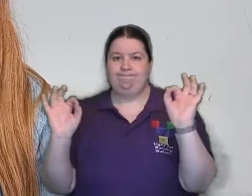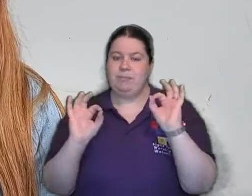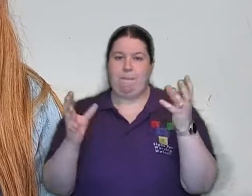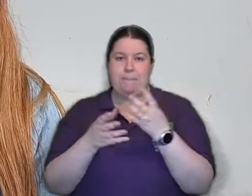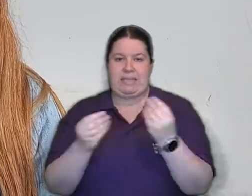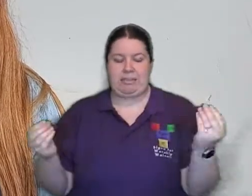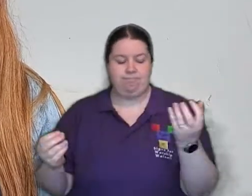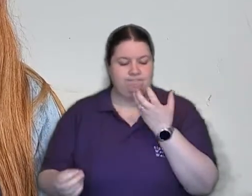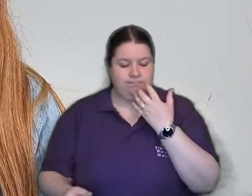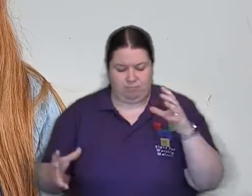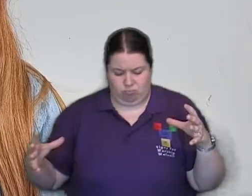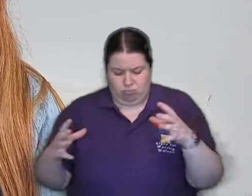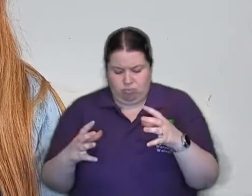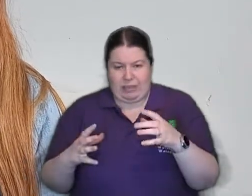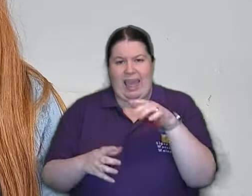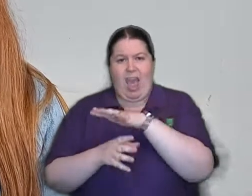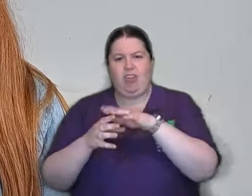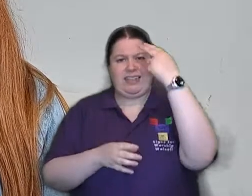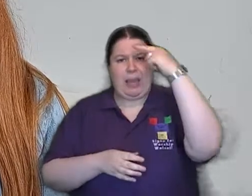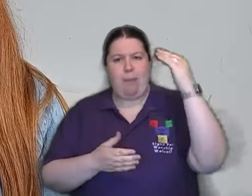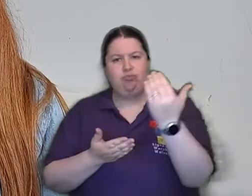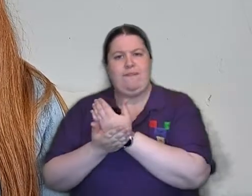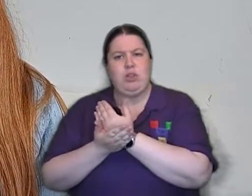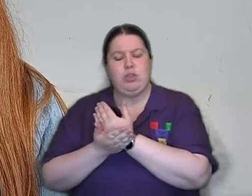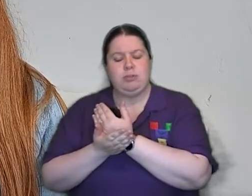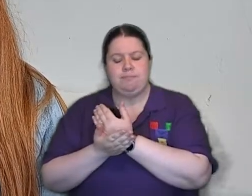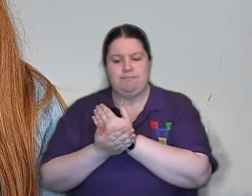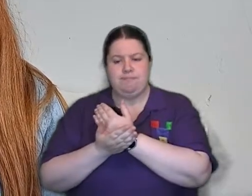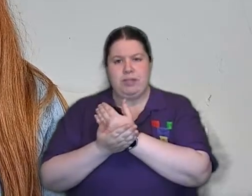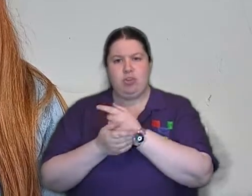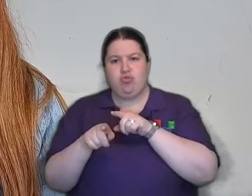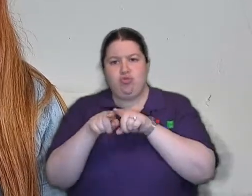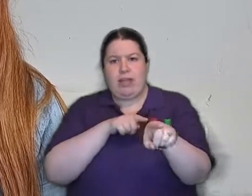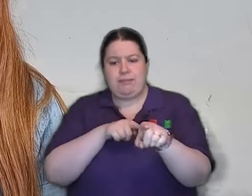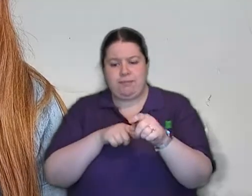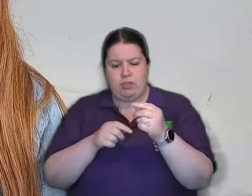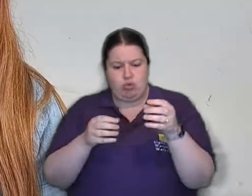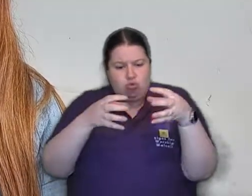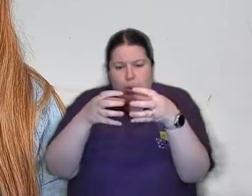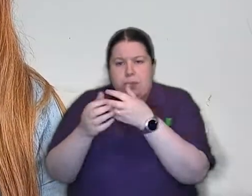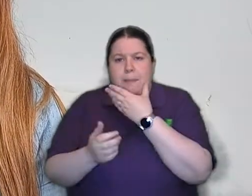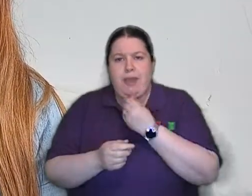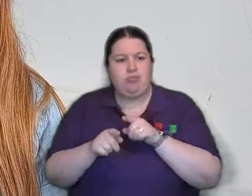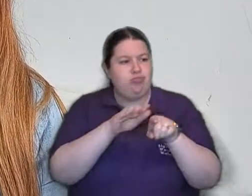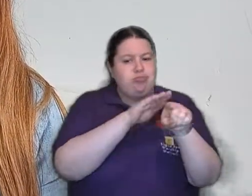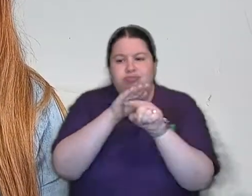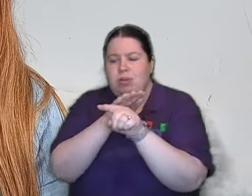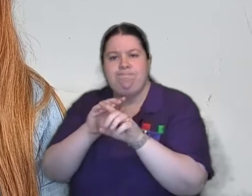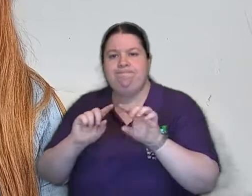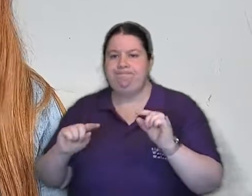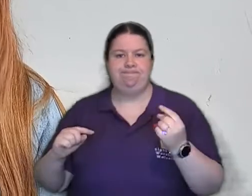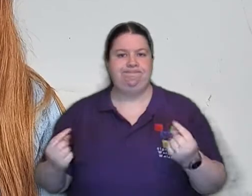were not there. They gathered in a space called the refuge and sent out teams of men to find an exit